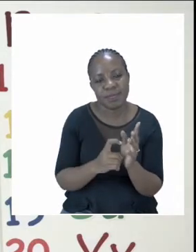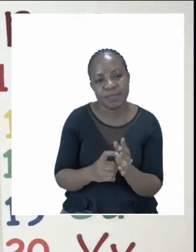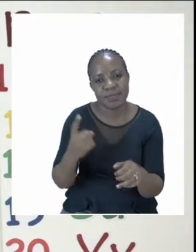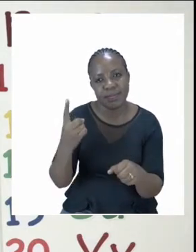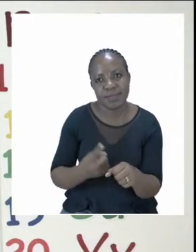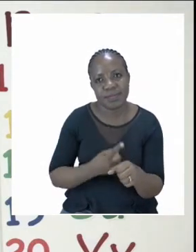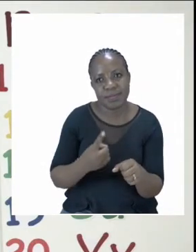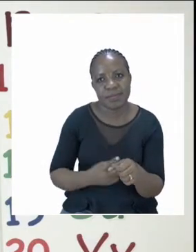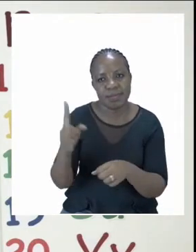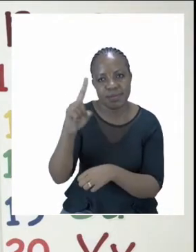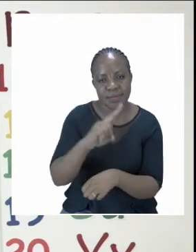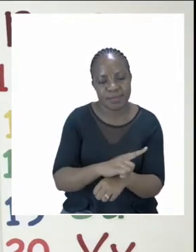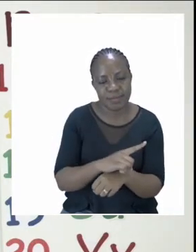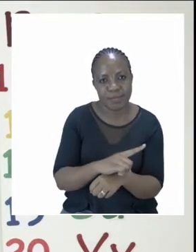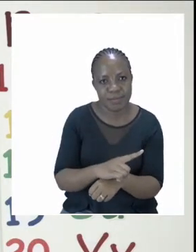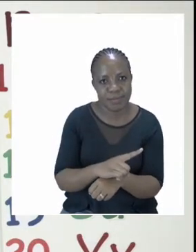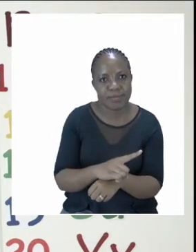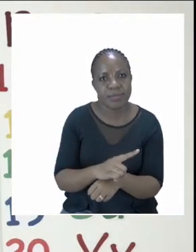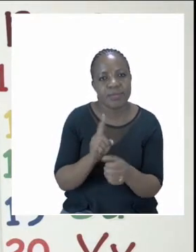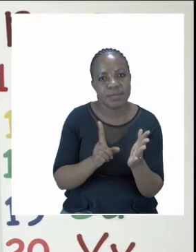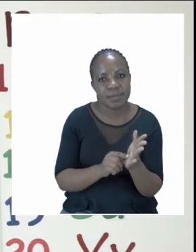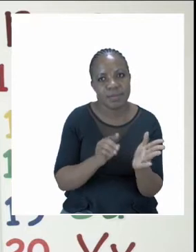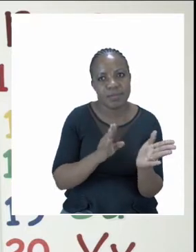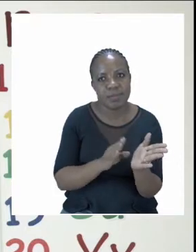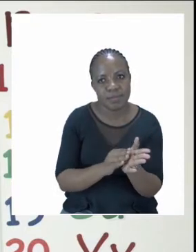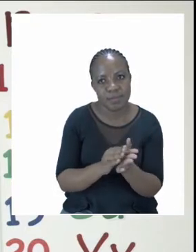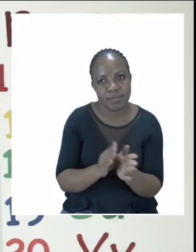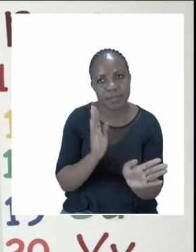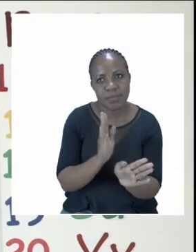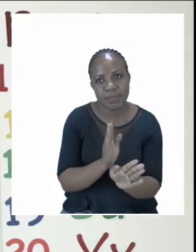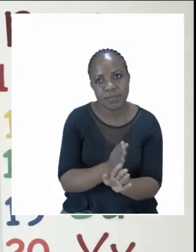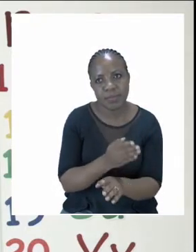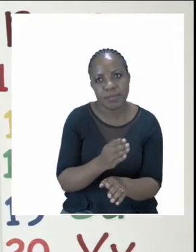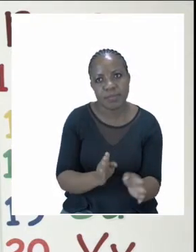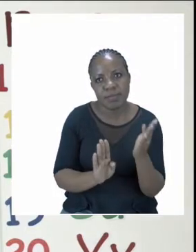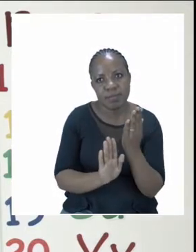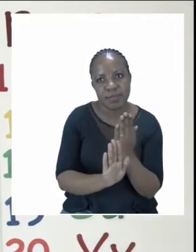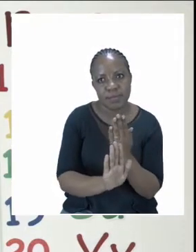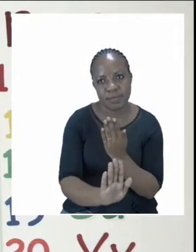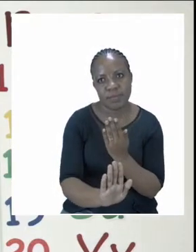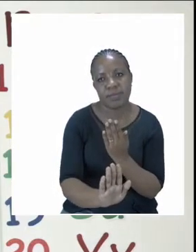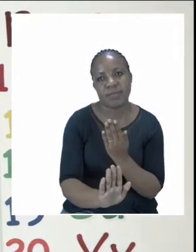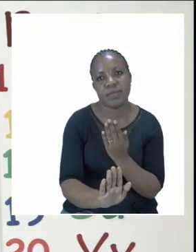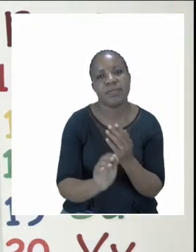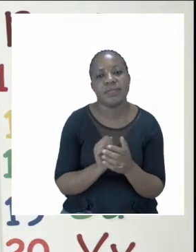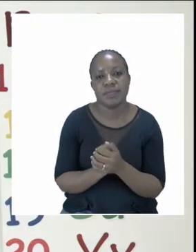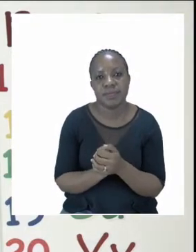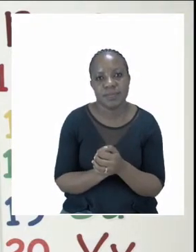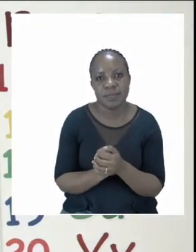Sanitize every day so the germs can stay